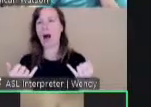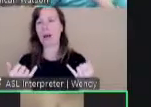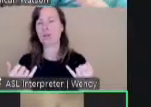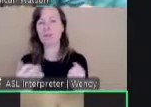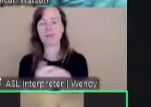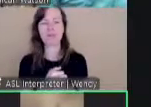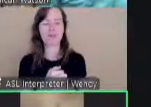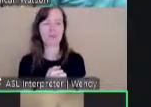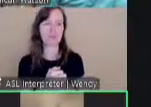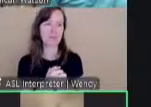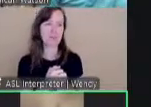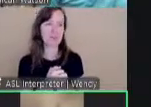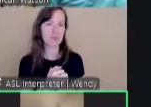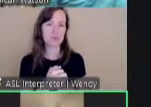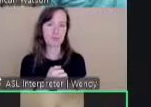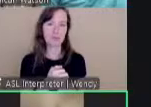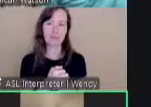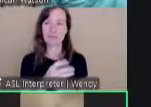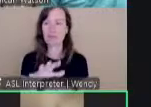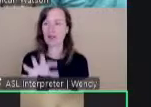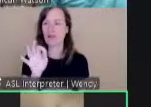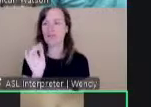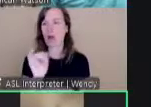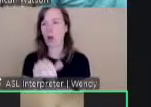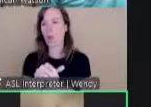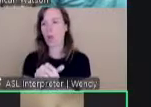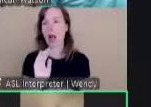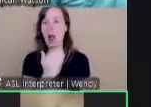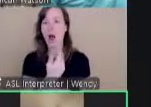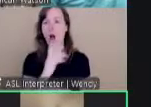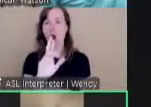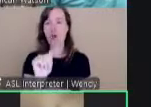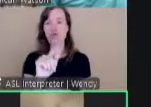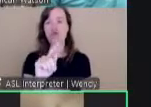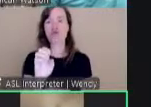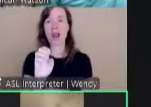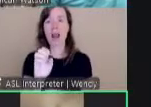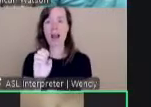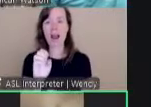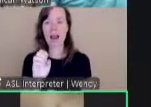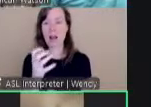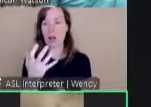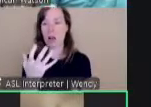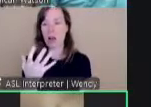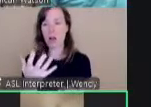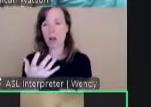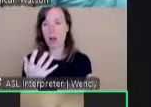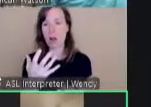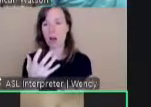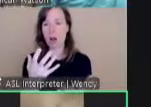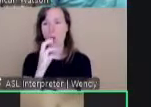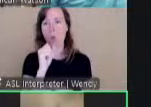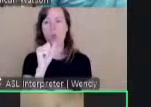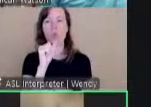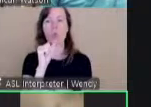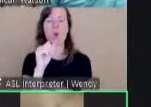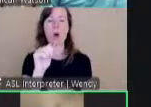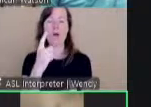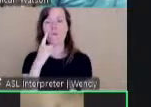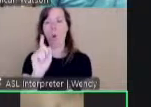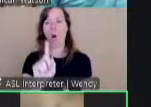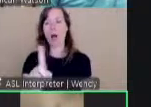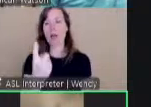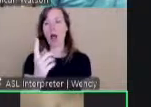and we found that, you know, your R rate was not at $1.45 would not be out of line with the